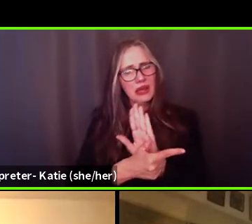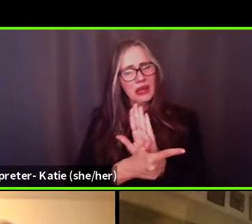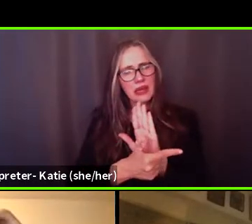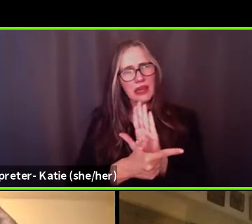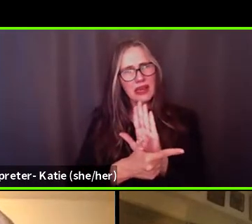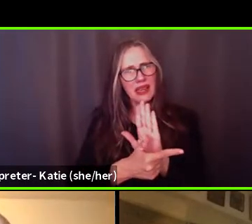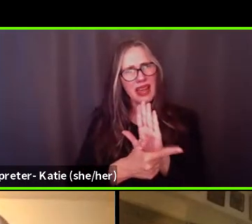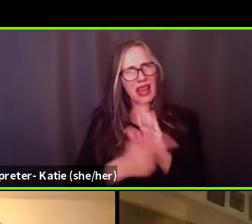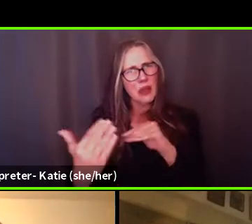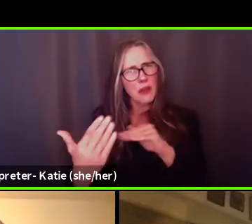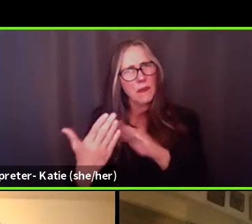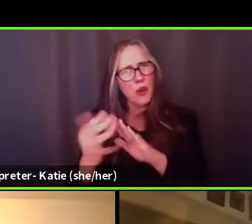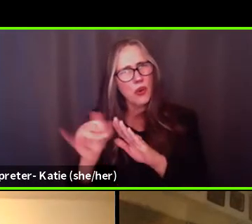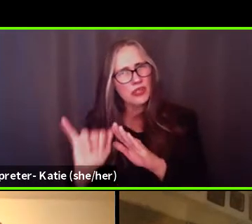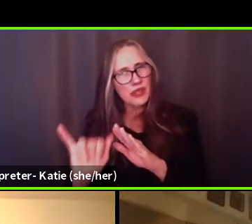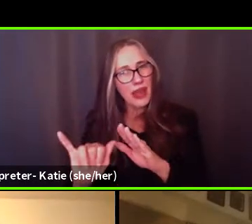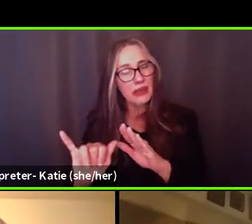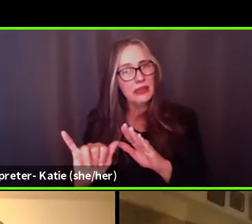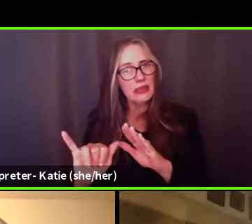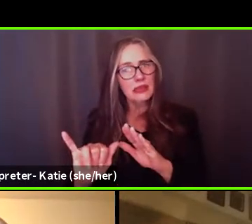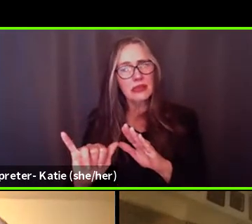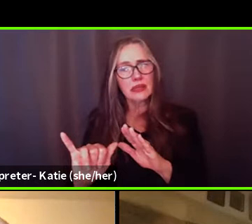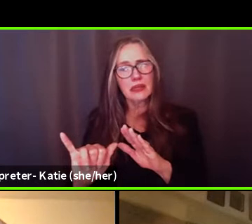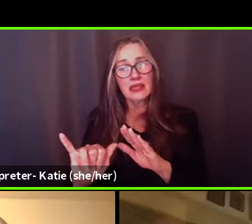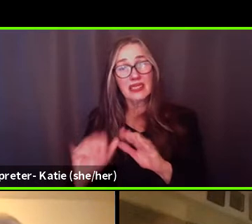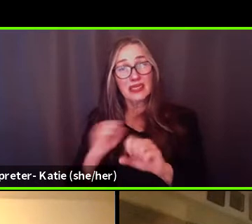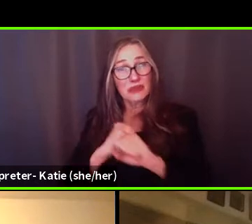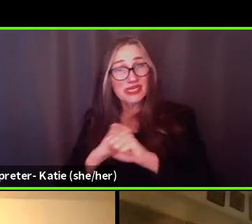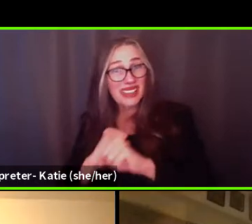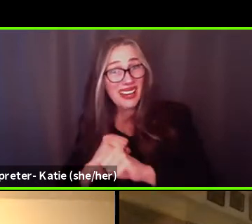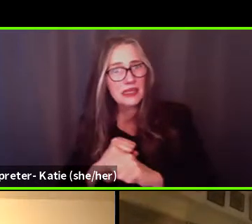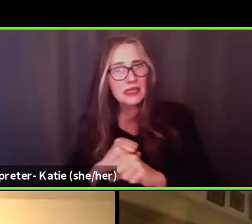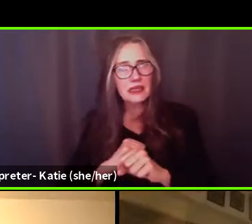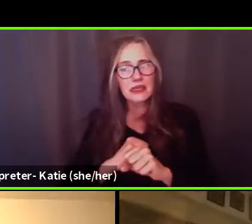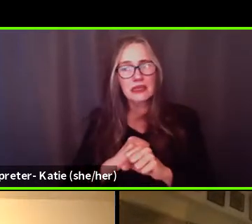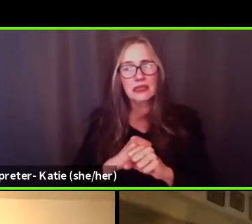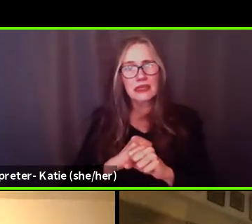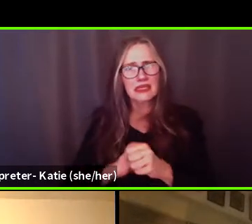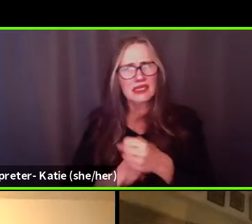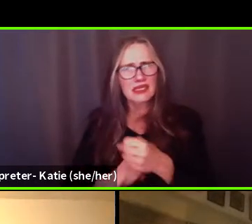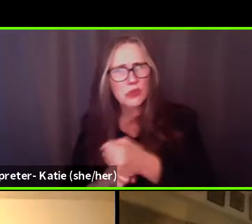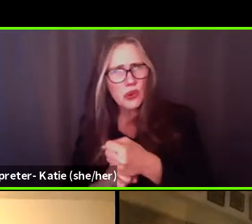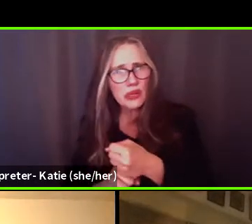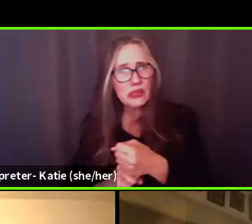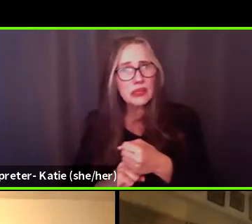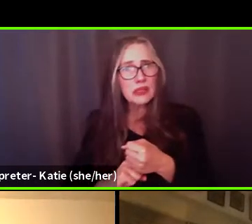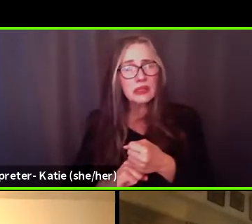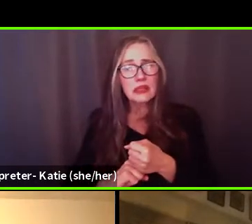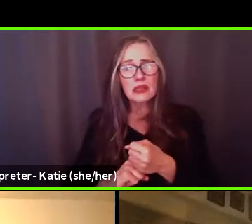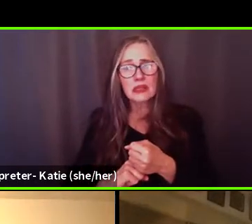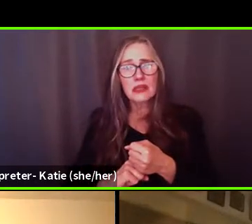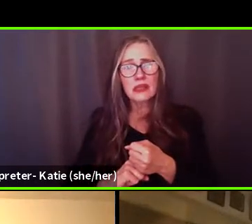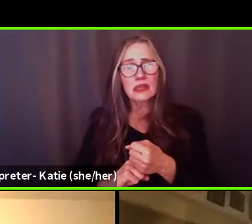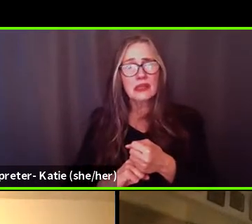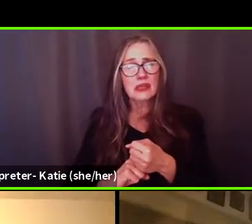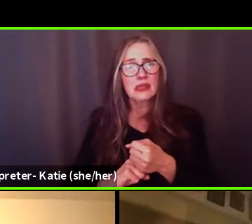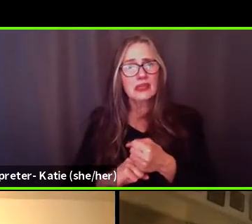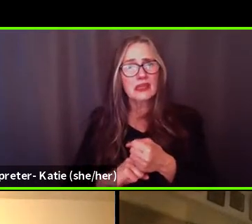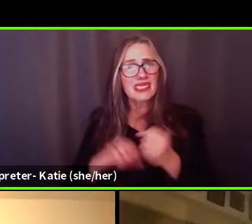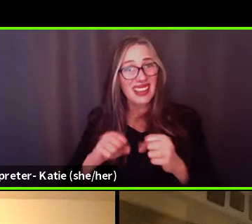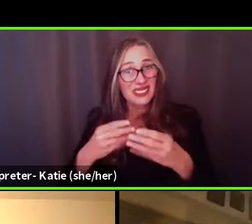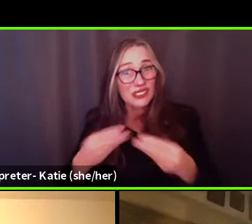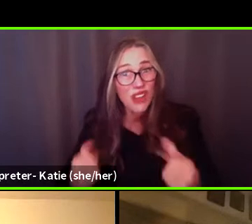delving into the past but that also we must be mindful that there are survivors of these state-sponsored